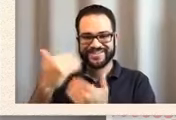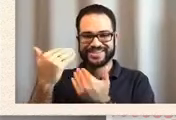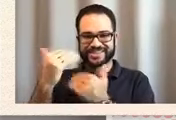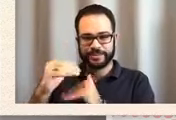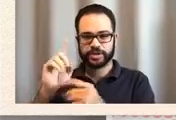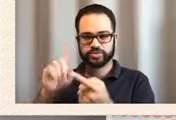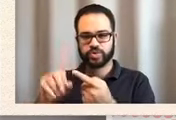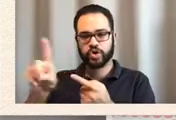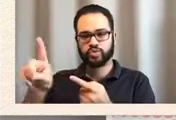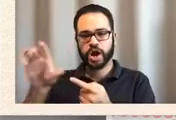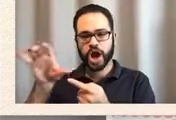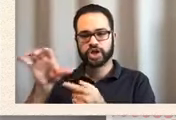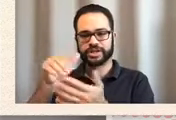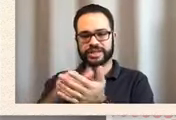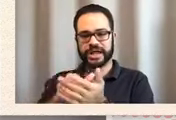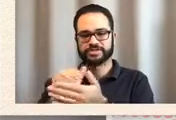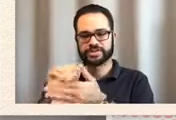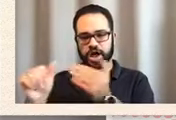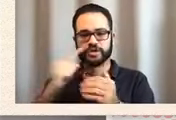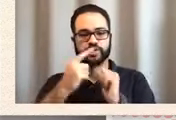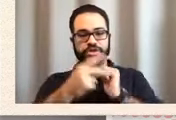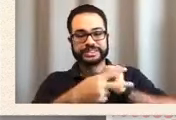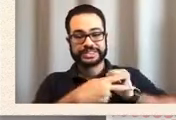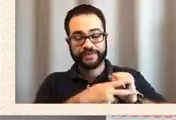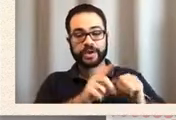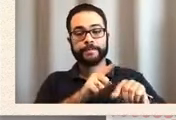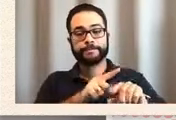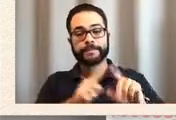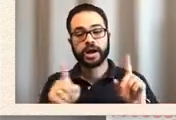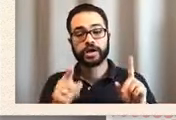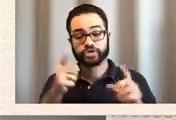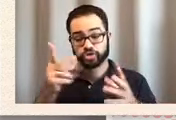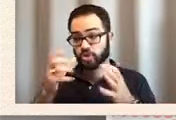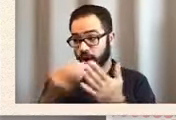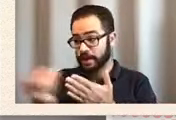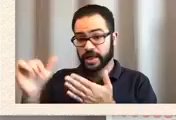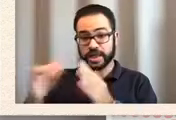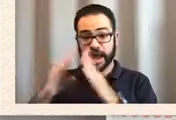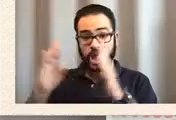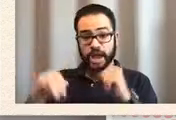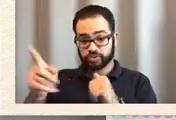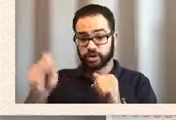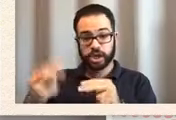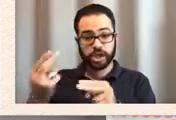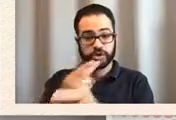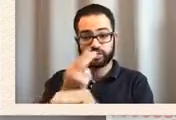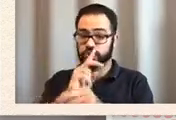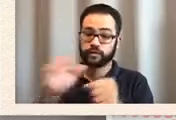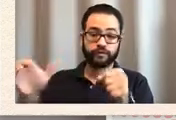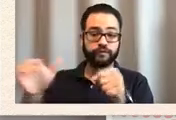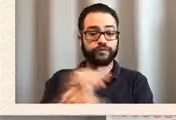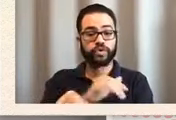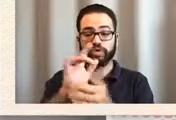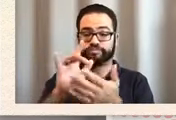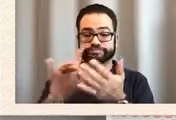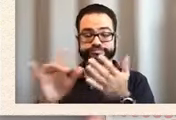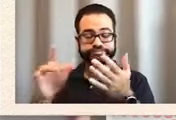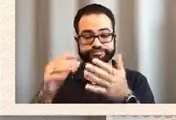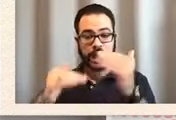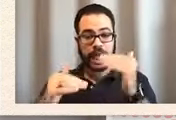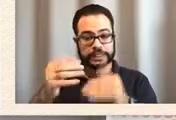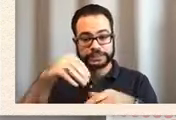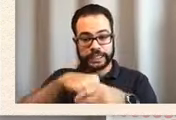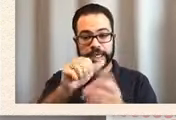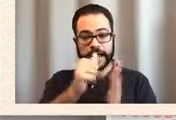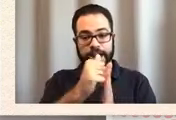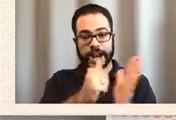in savings. But the great thing is you want to purchase that house, you can use your entire ABLE account balance. You could, say, I want this